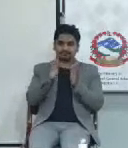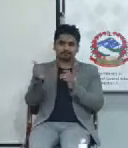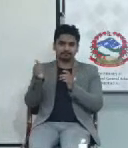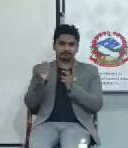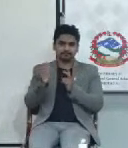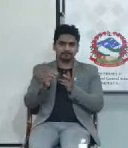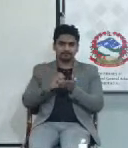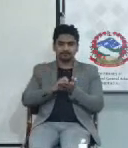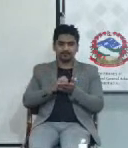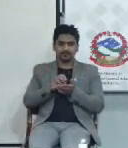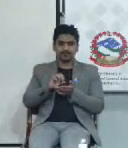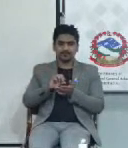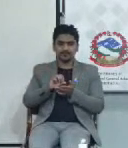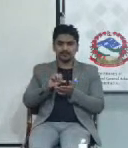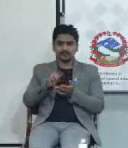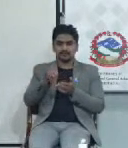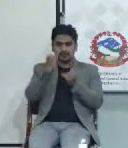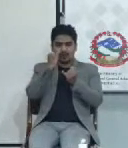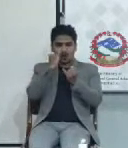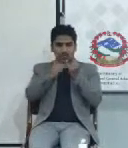be.